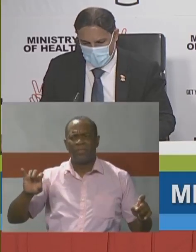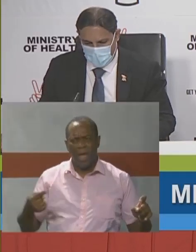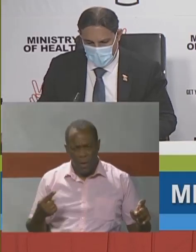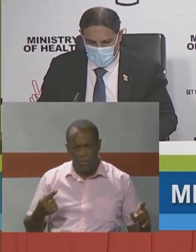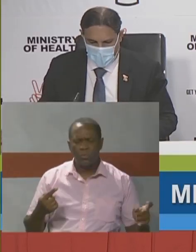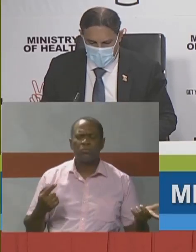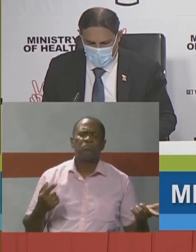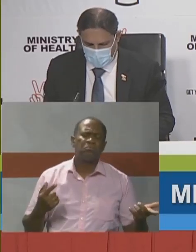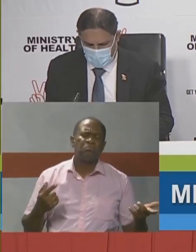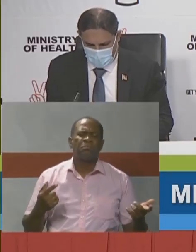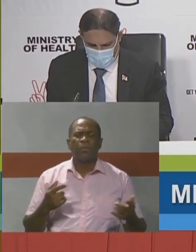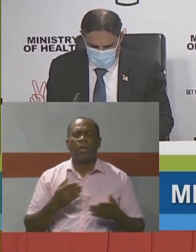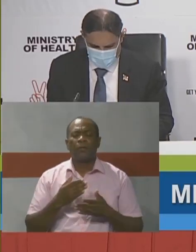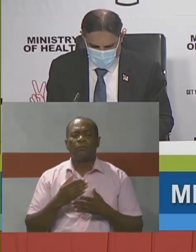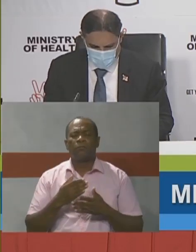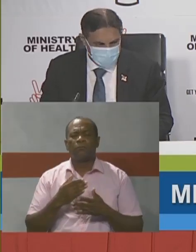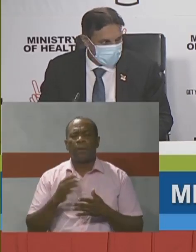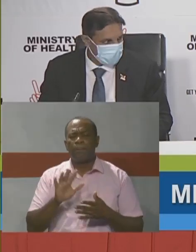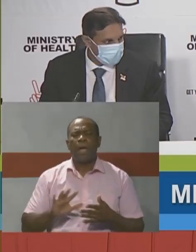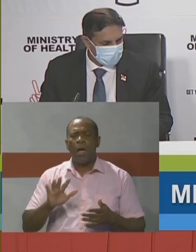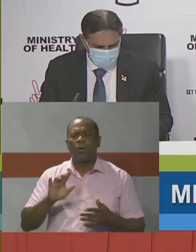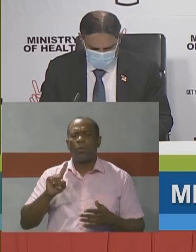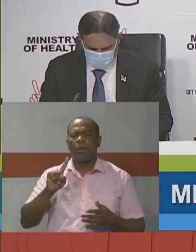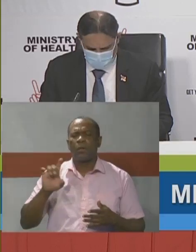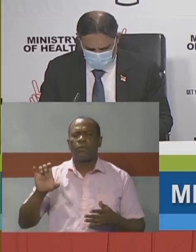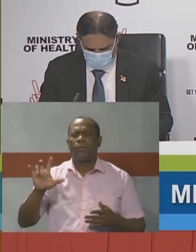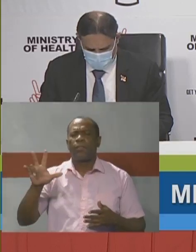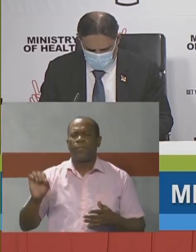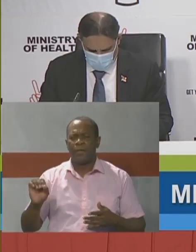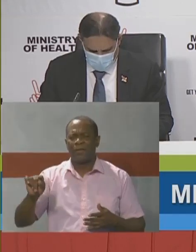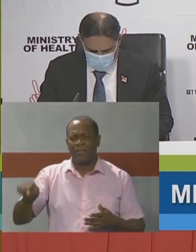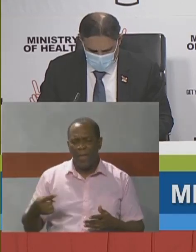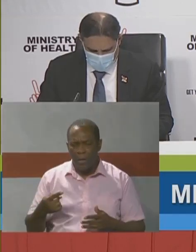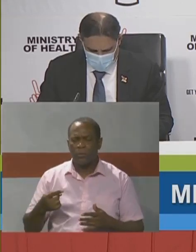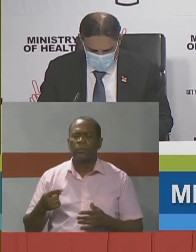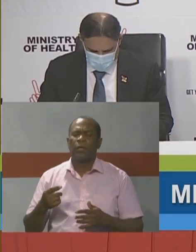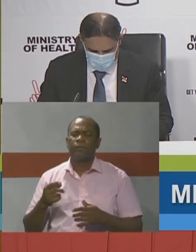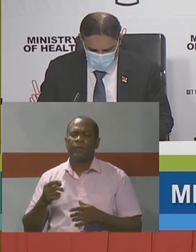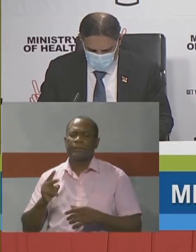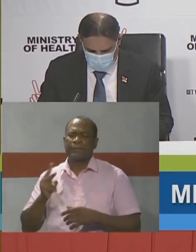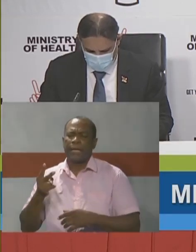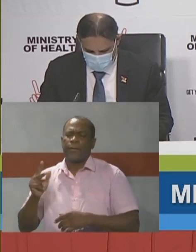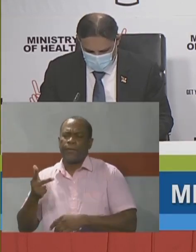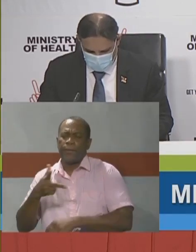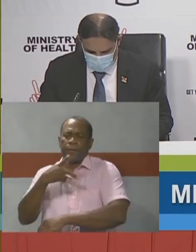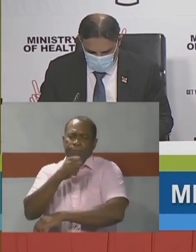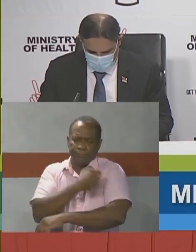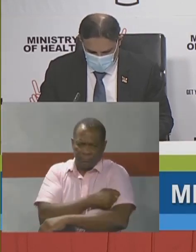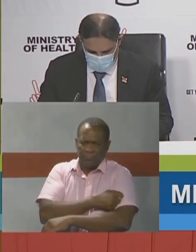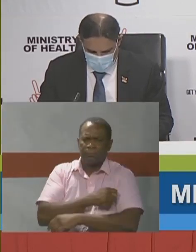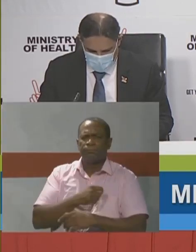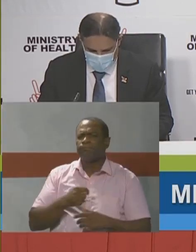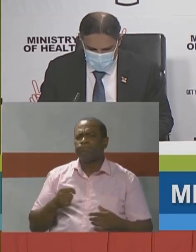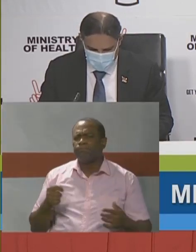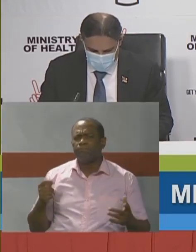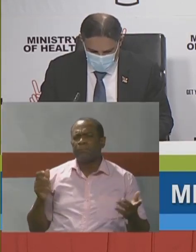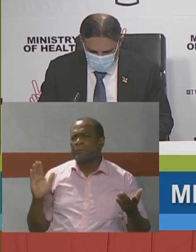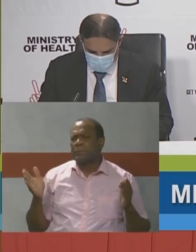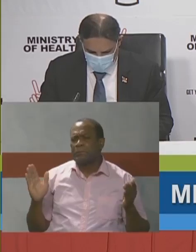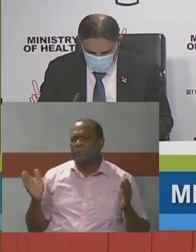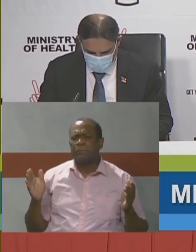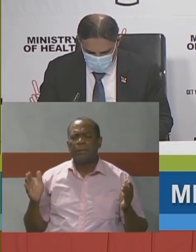have received boosters. I just want to get an idea about, like, in terms of the types of vaccines. How many are Sinopharm, how many